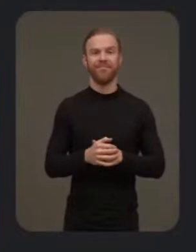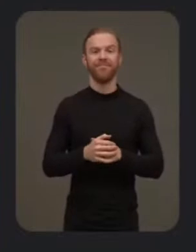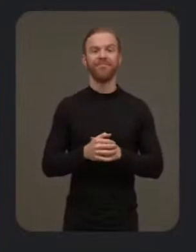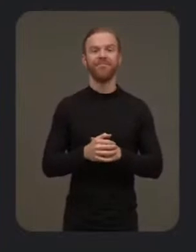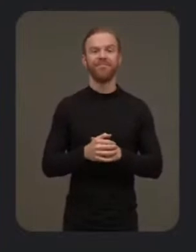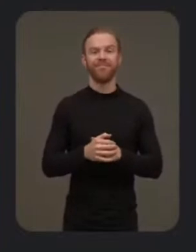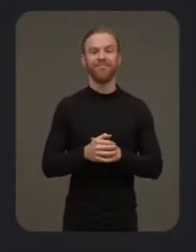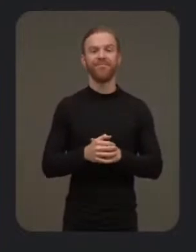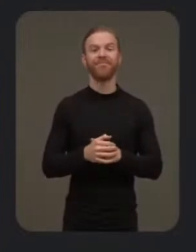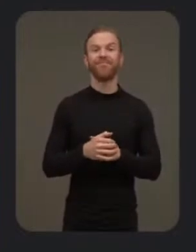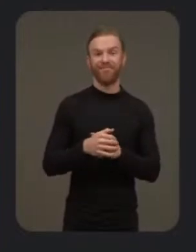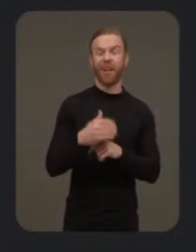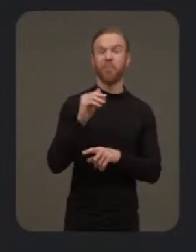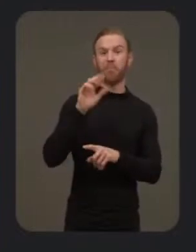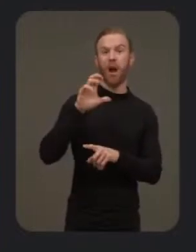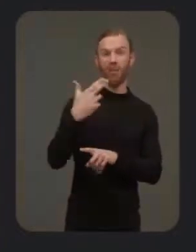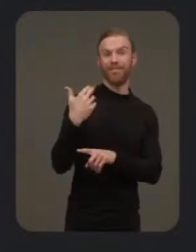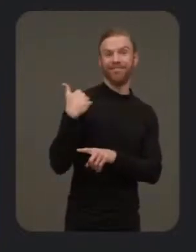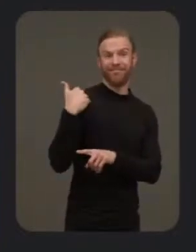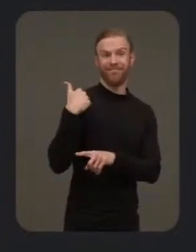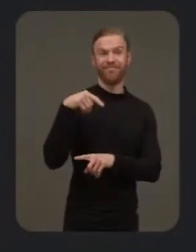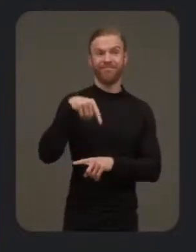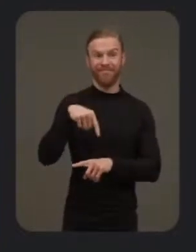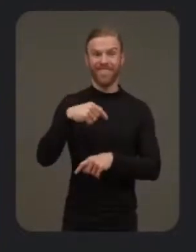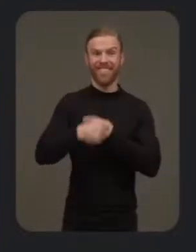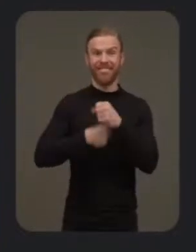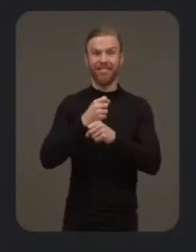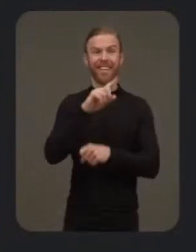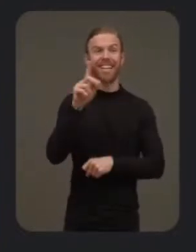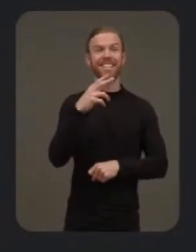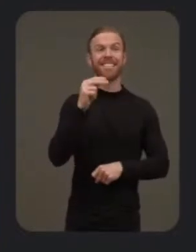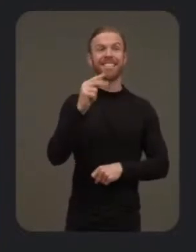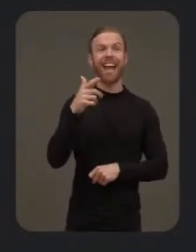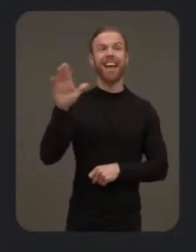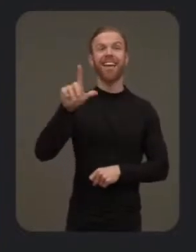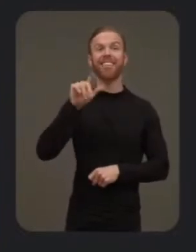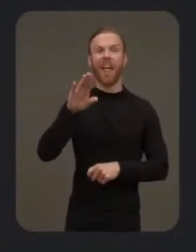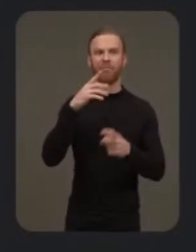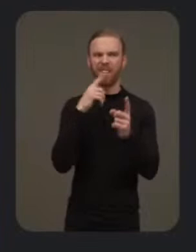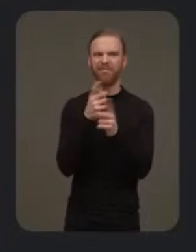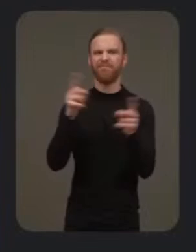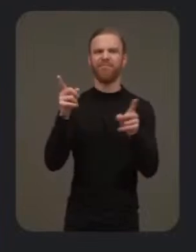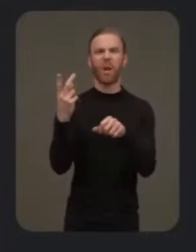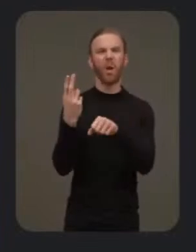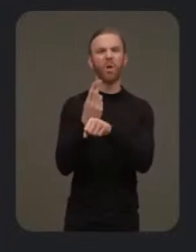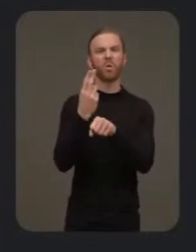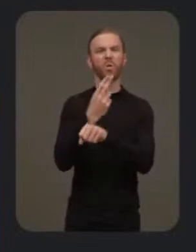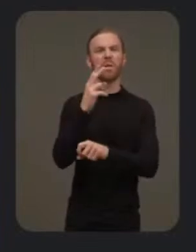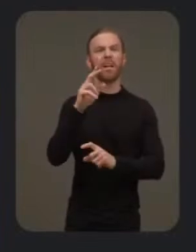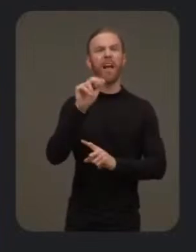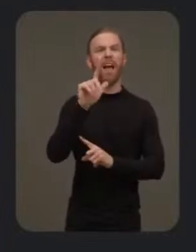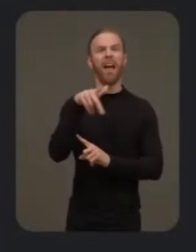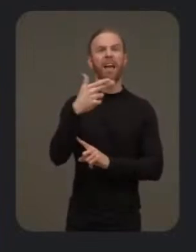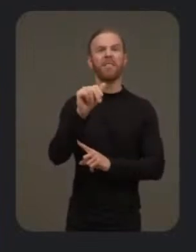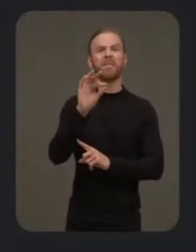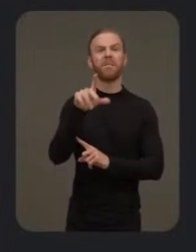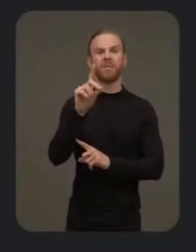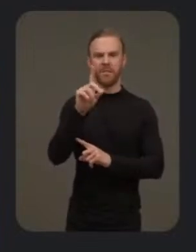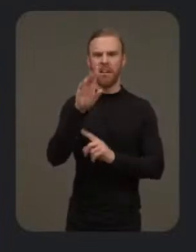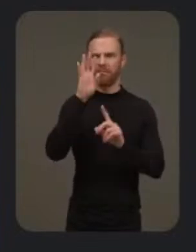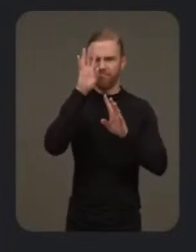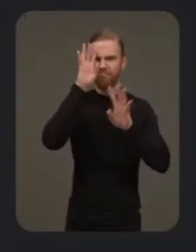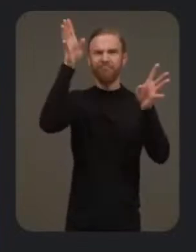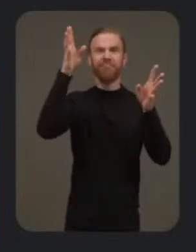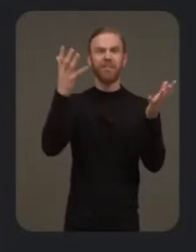In fact, in March this year, Zhang and his colleagues at MIT announced that they'd used AlphaFold to